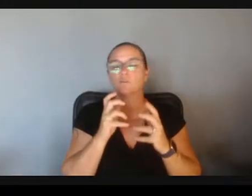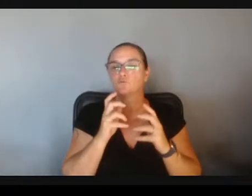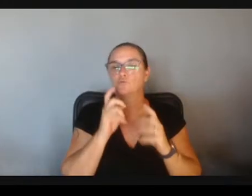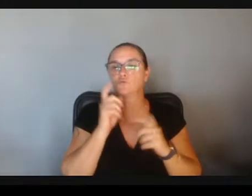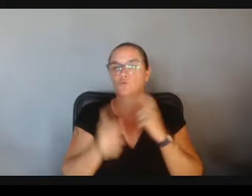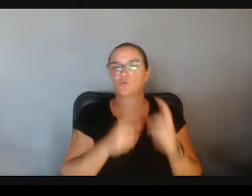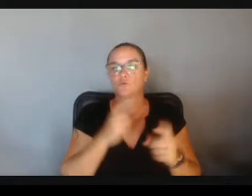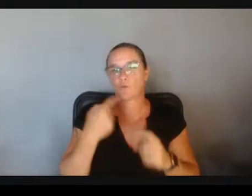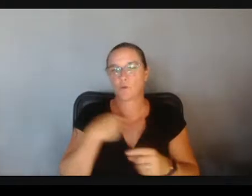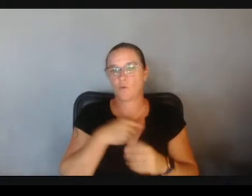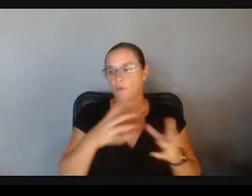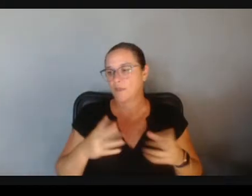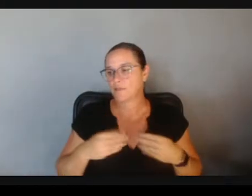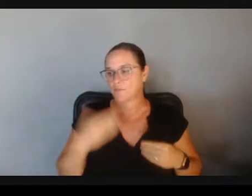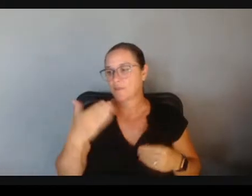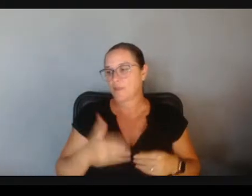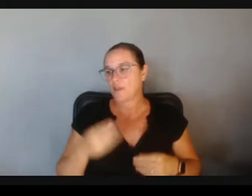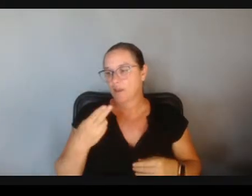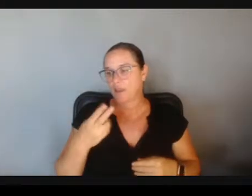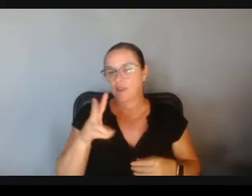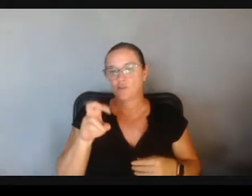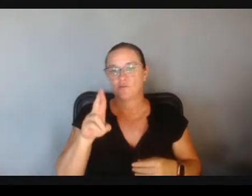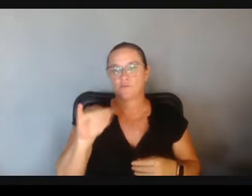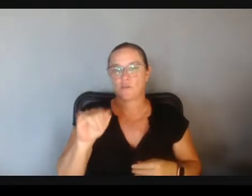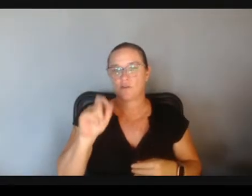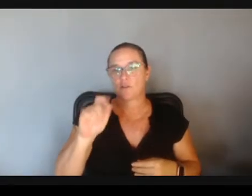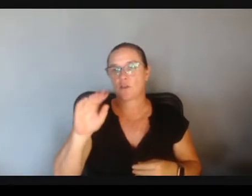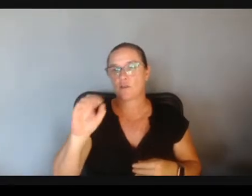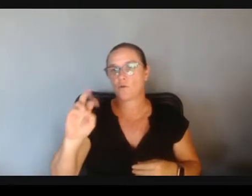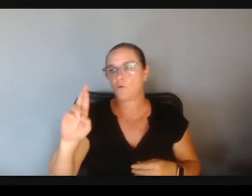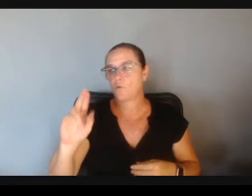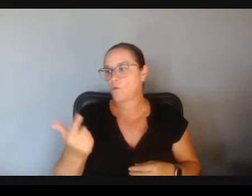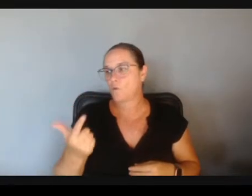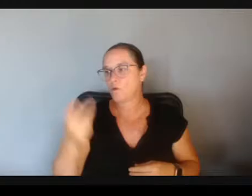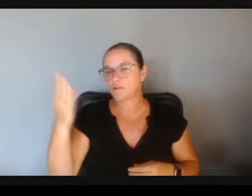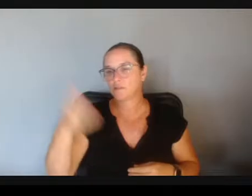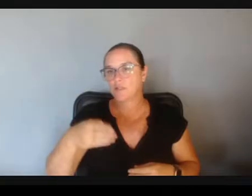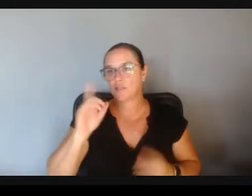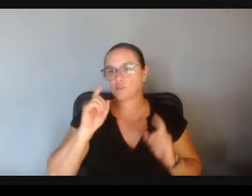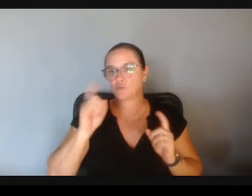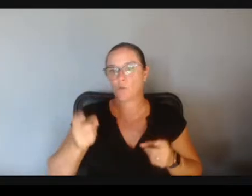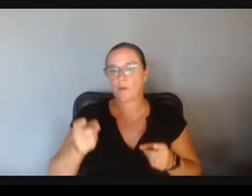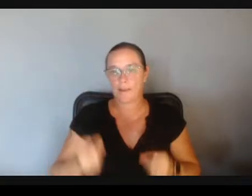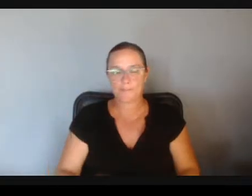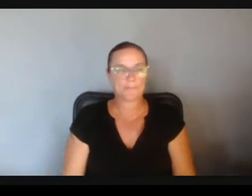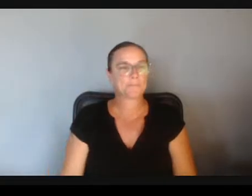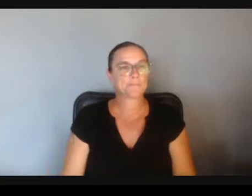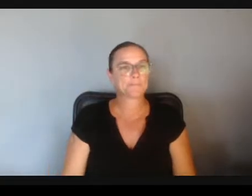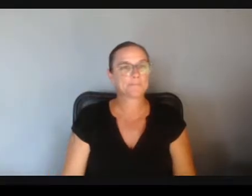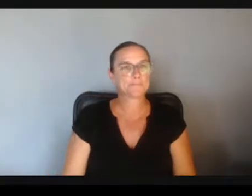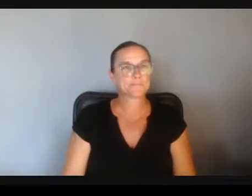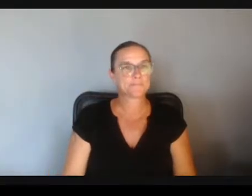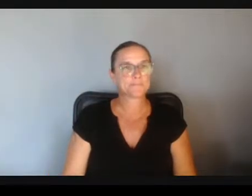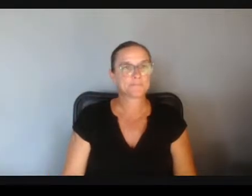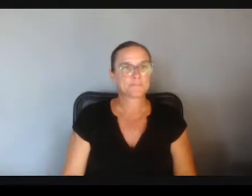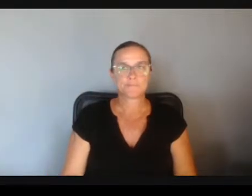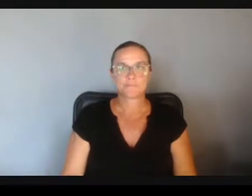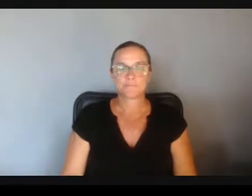at hveri.org/donate. All right. So I got it.